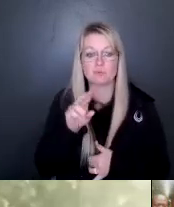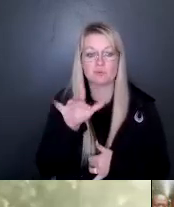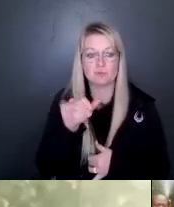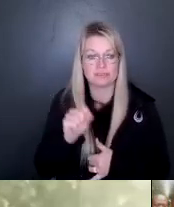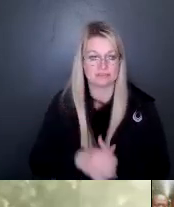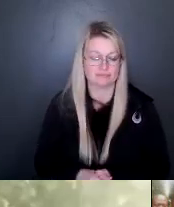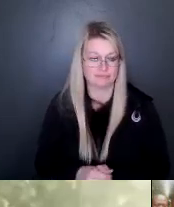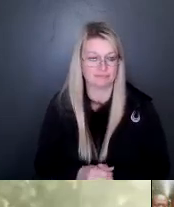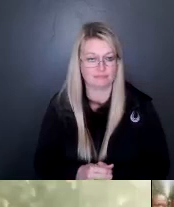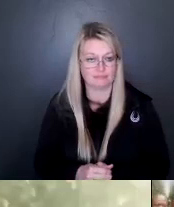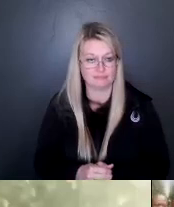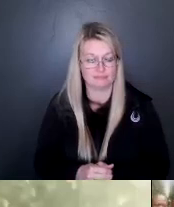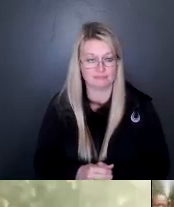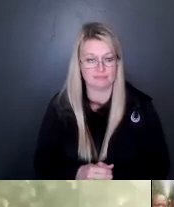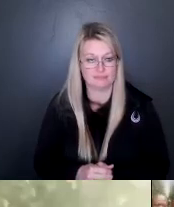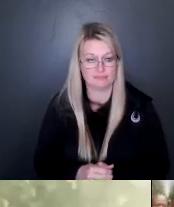Namasano.